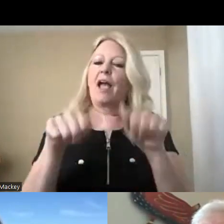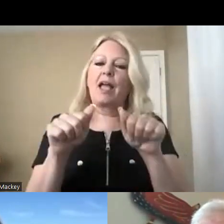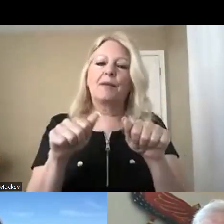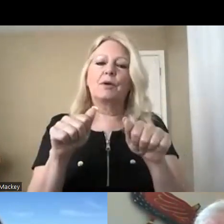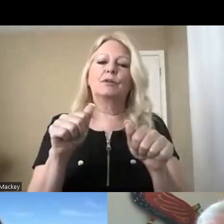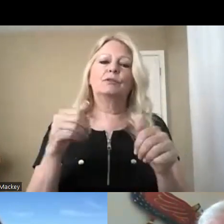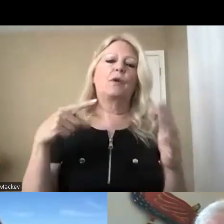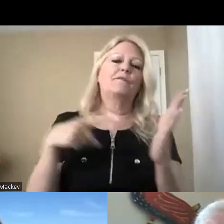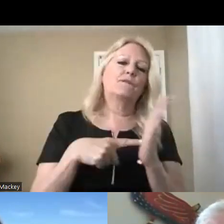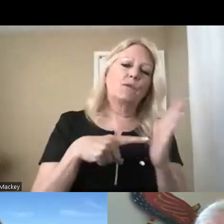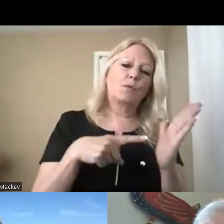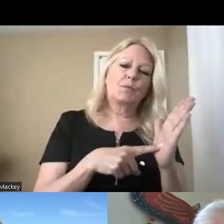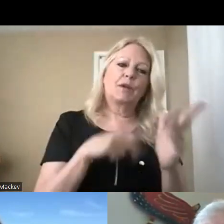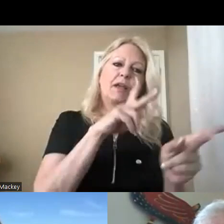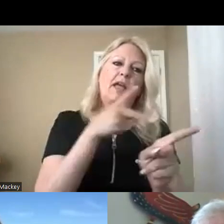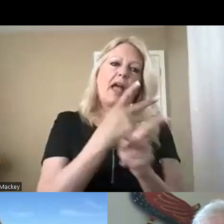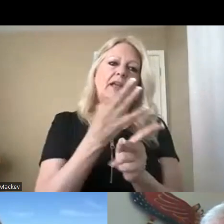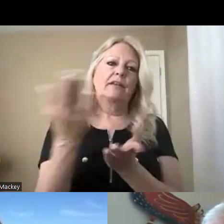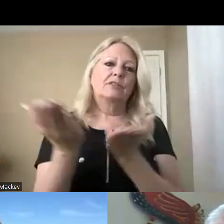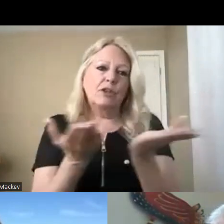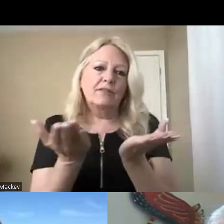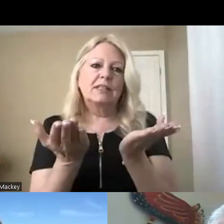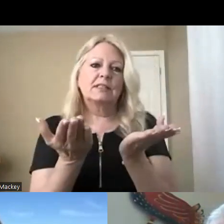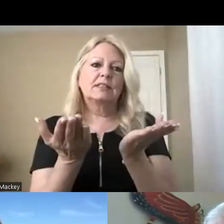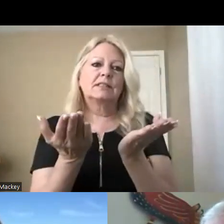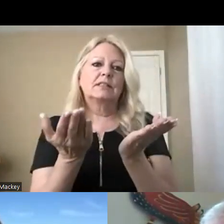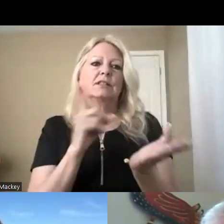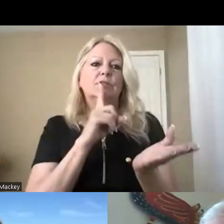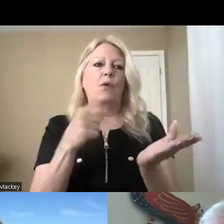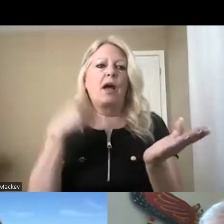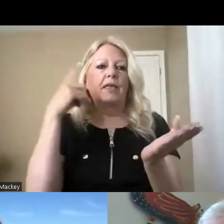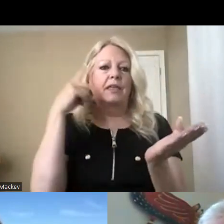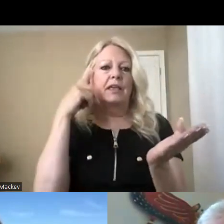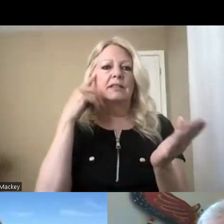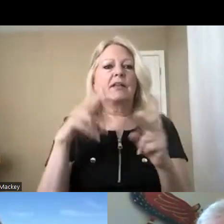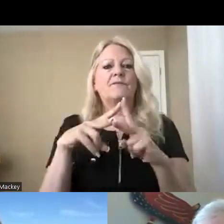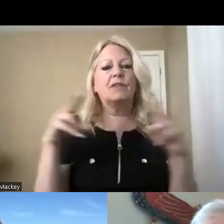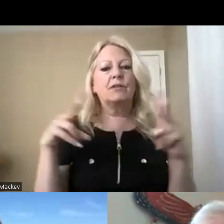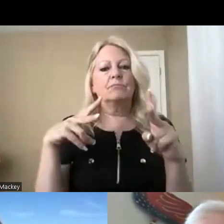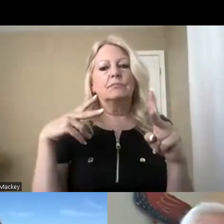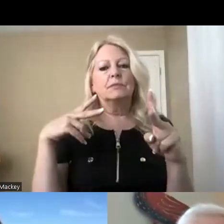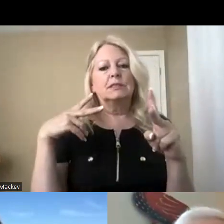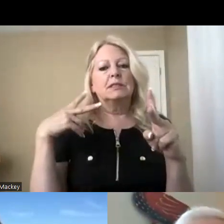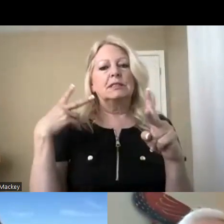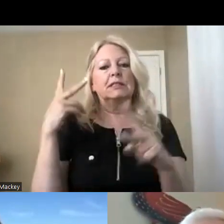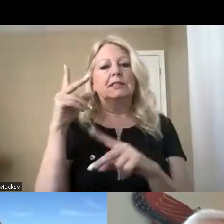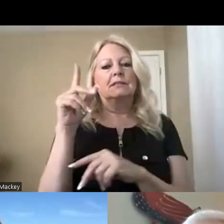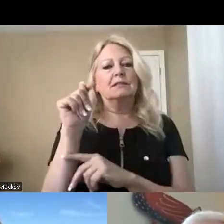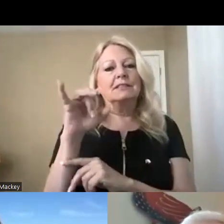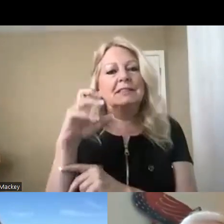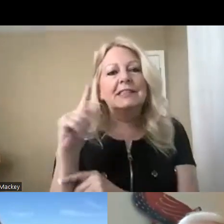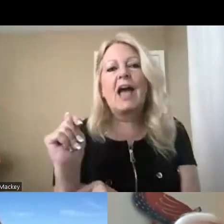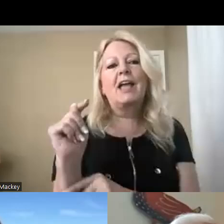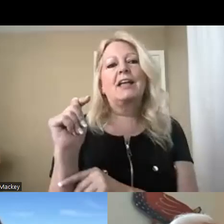the kinds of services we're talking about needing here. So just as I think there's a pretty tight link to the work of this group. So thank you, Sarah, appreciate